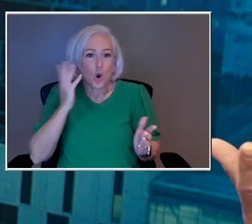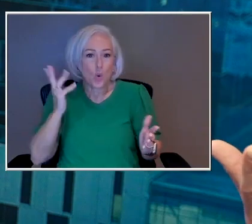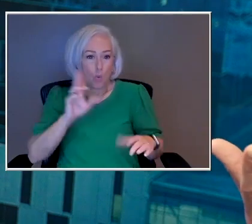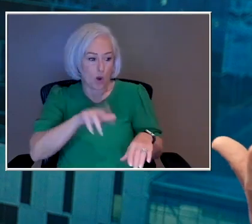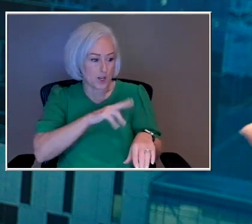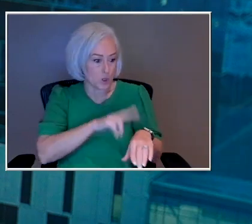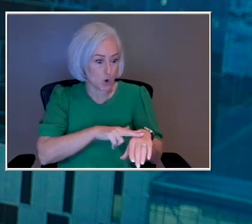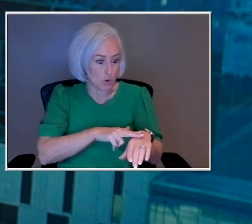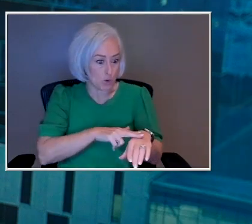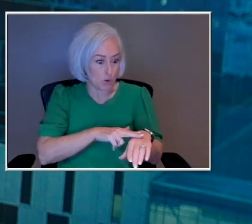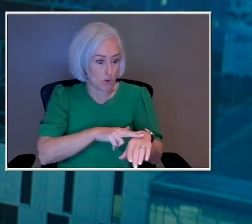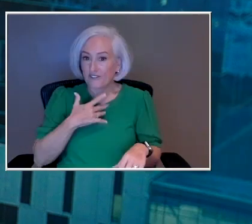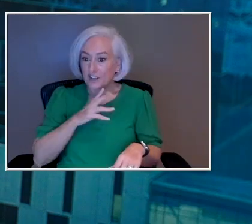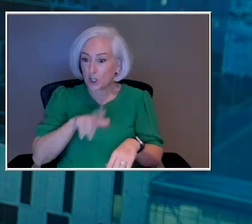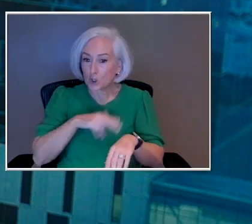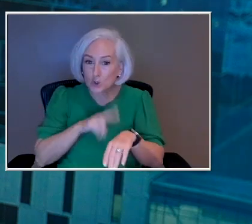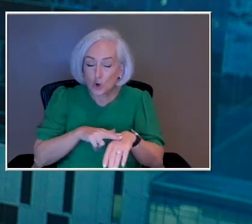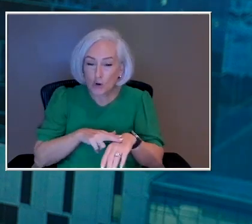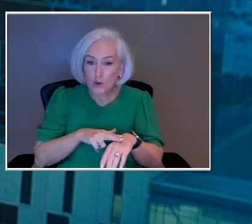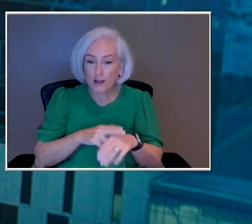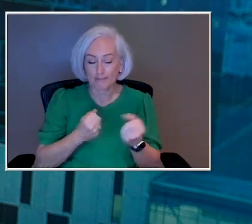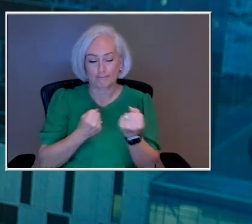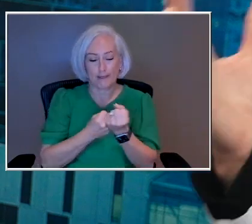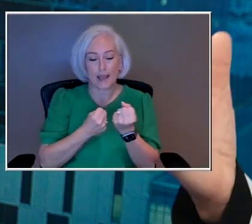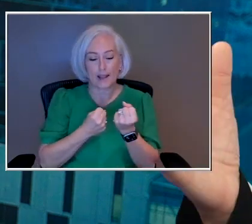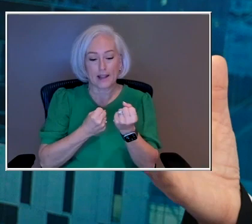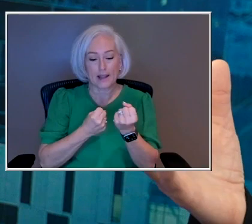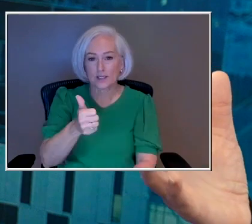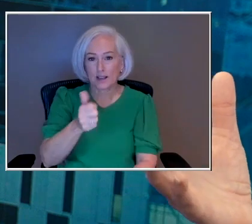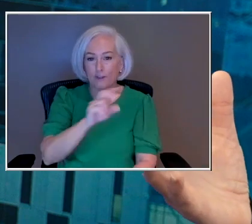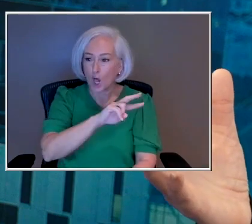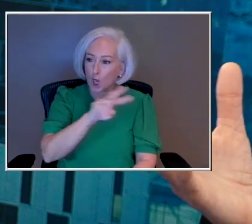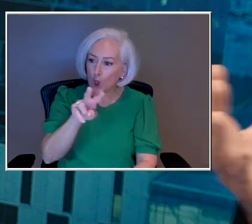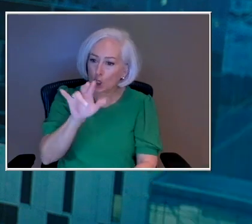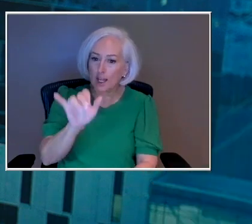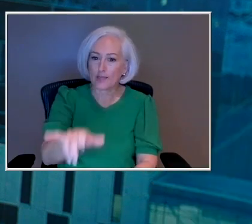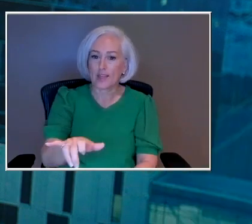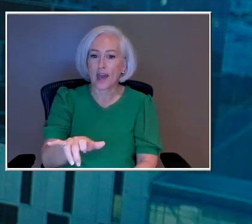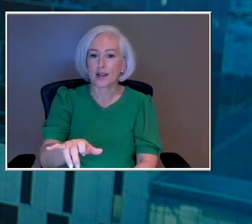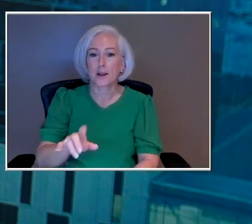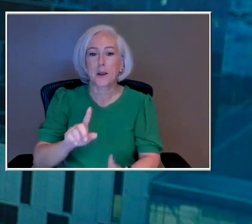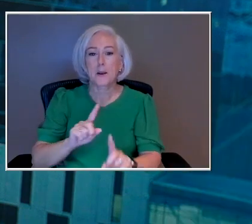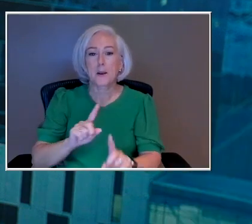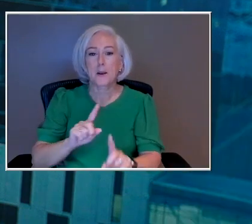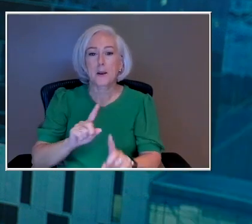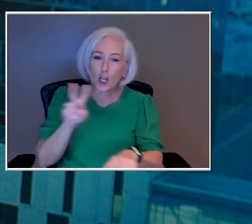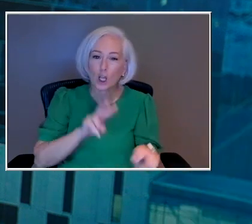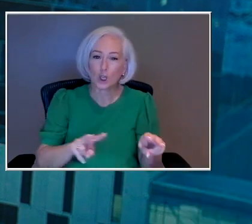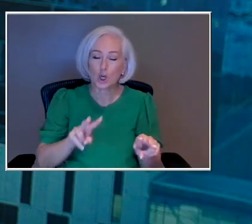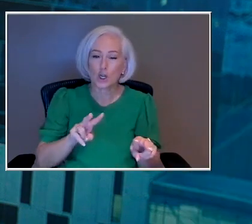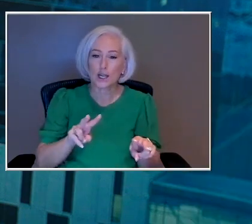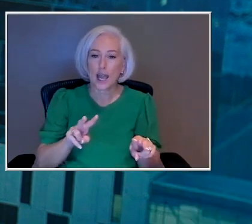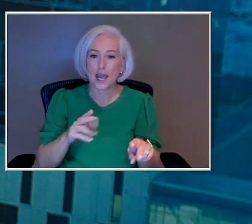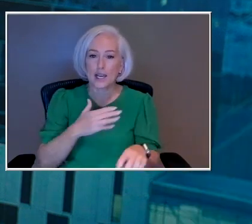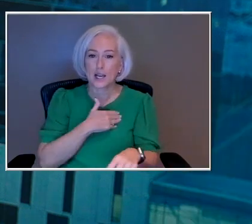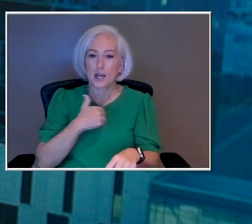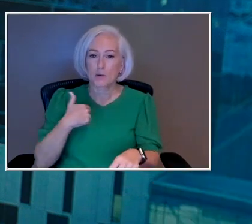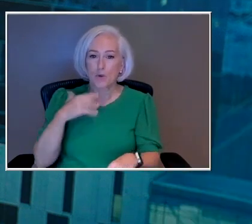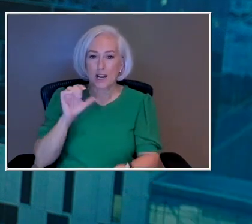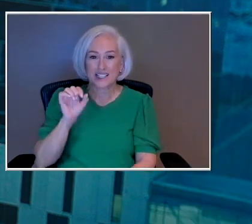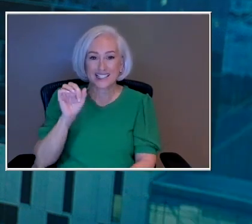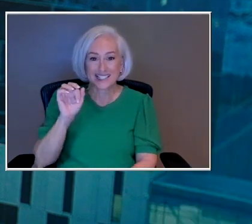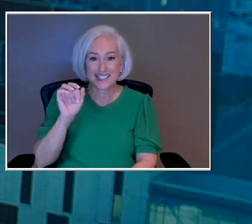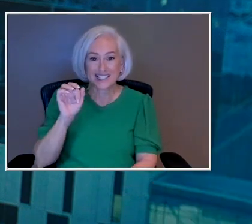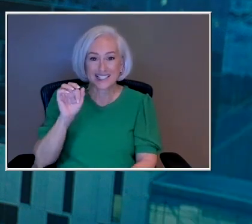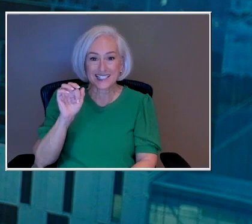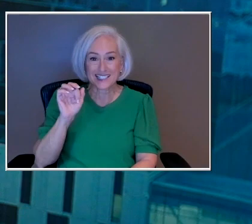for yourself and have it looked at. But when we look at all of breast cancer, only 5% of breast cancers that are diagnosed